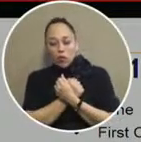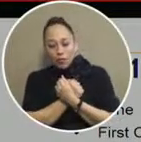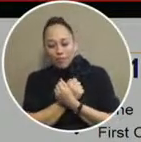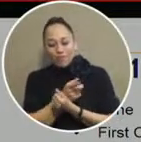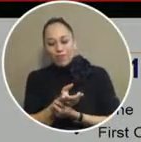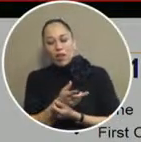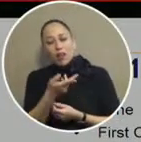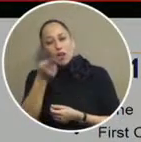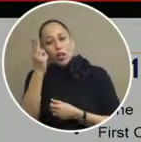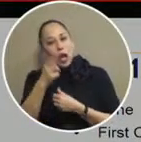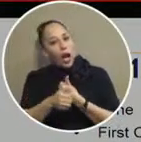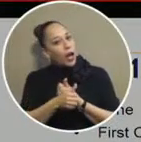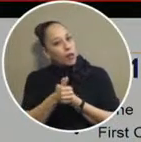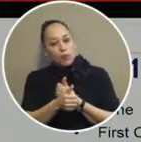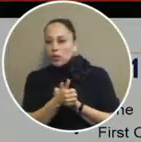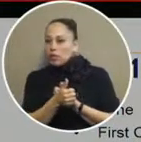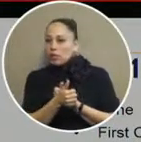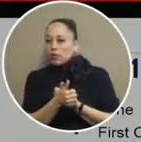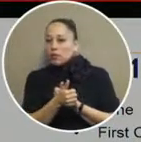risk.